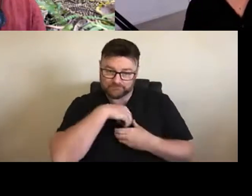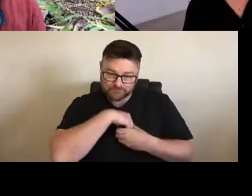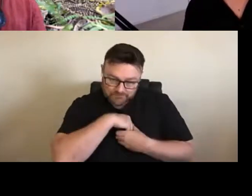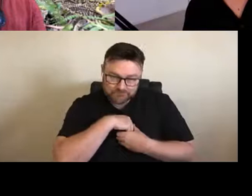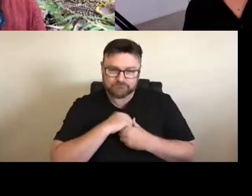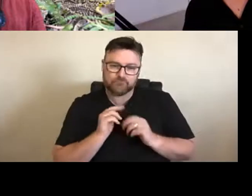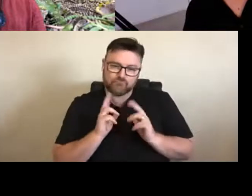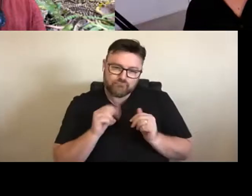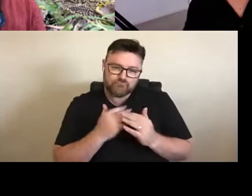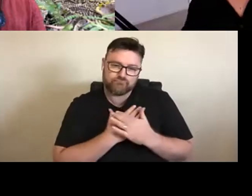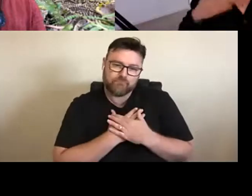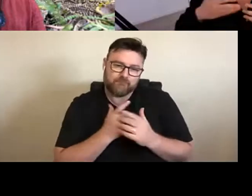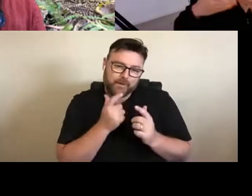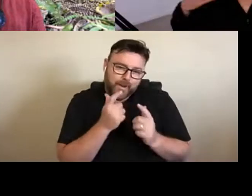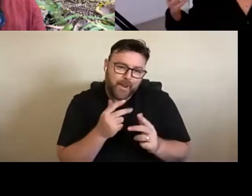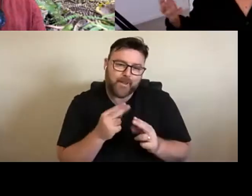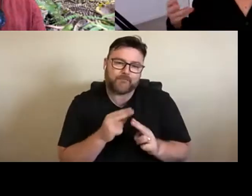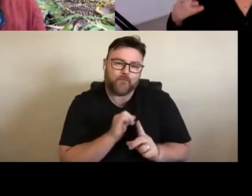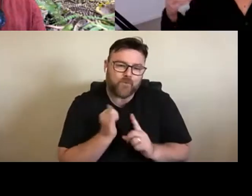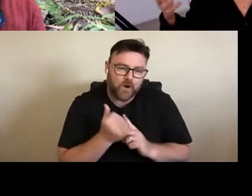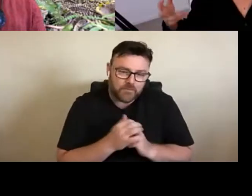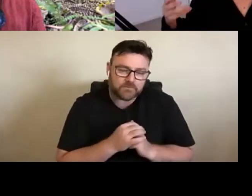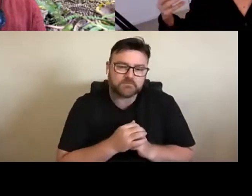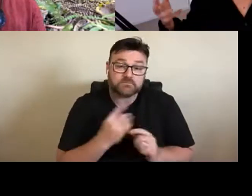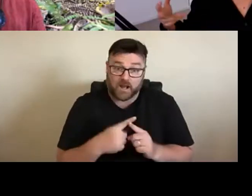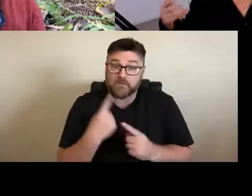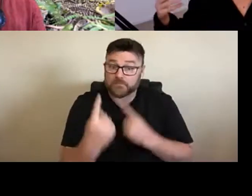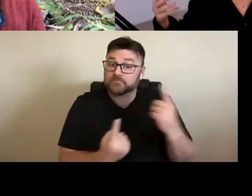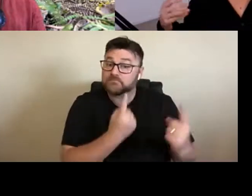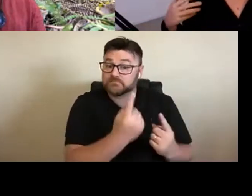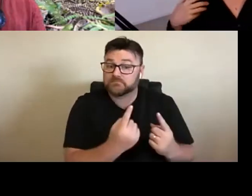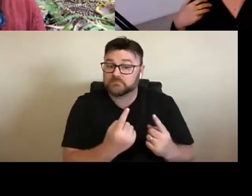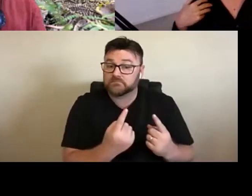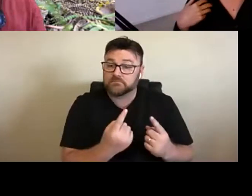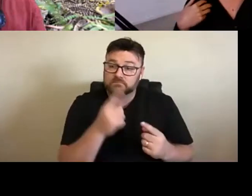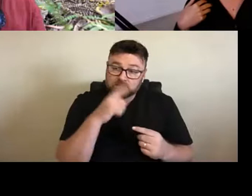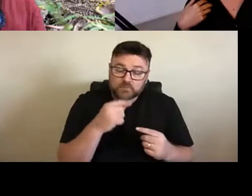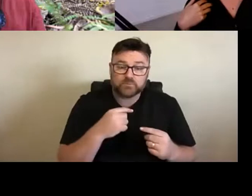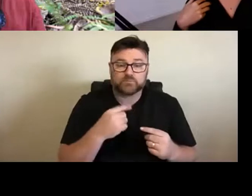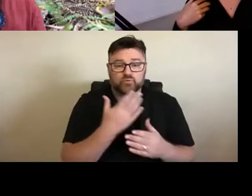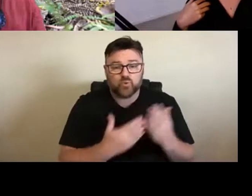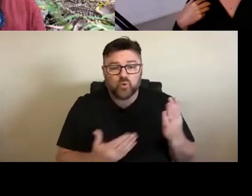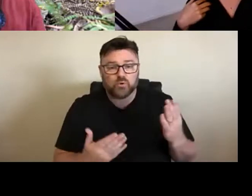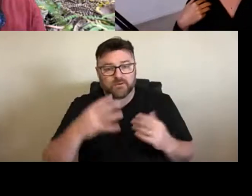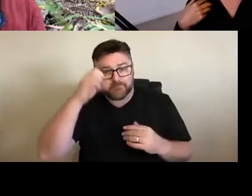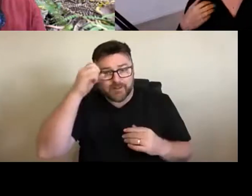know, a love and care for environment and therefore others, the people, the stories, the memory, the history of places